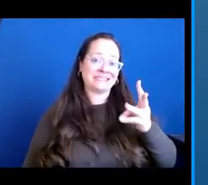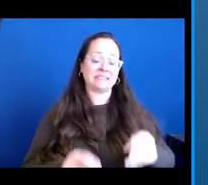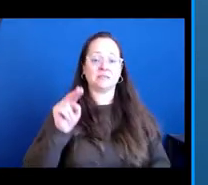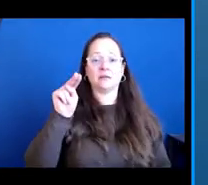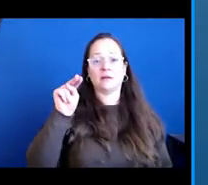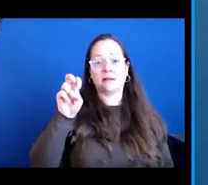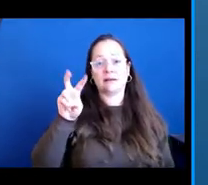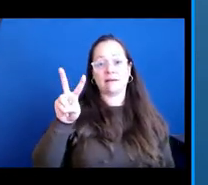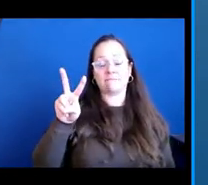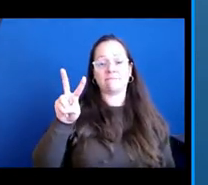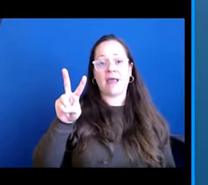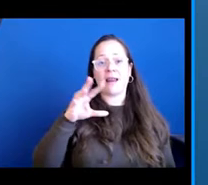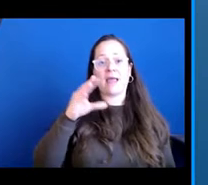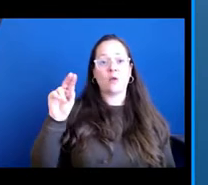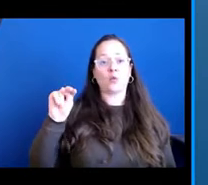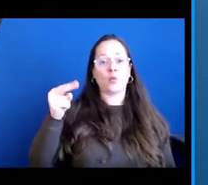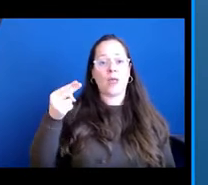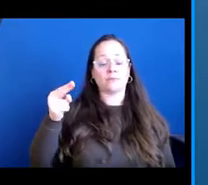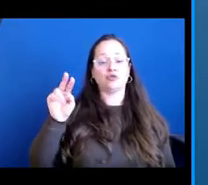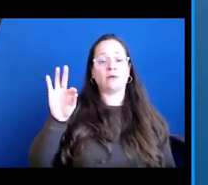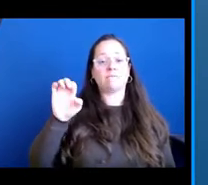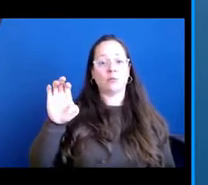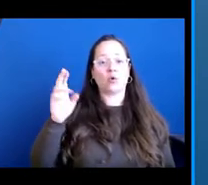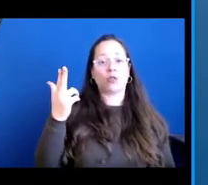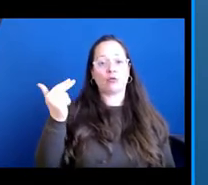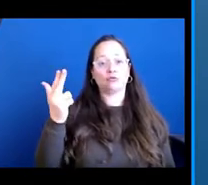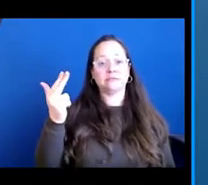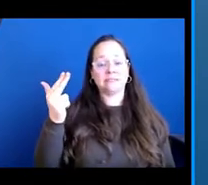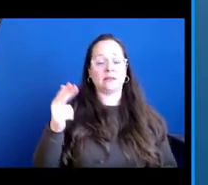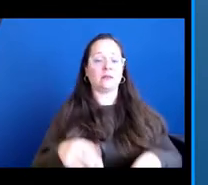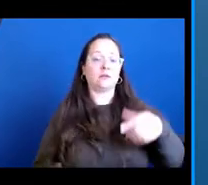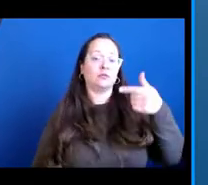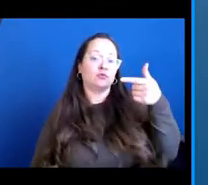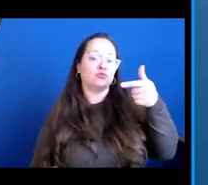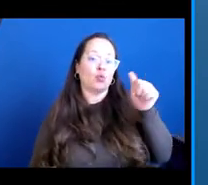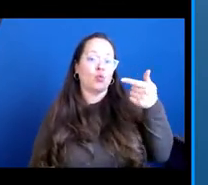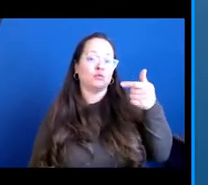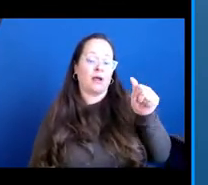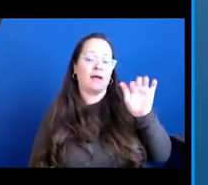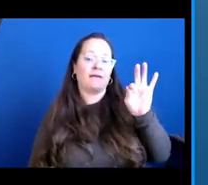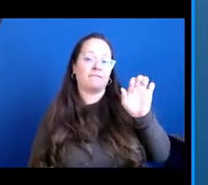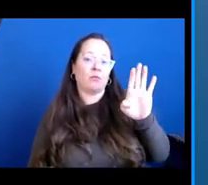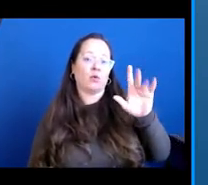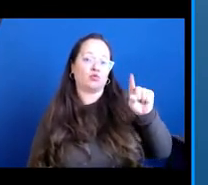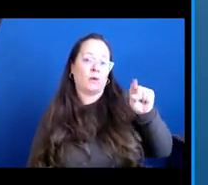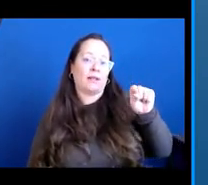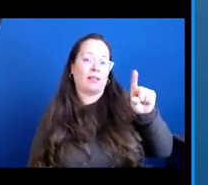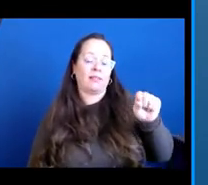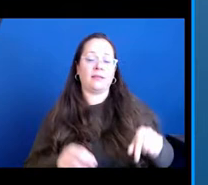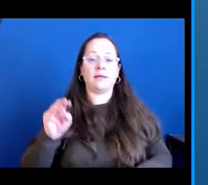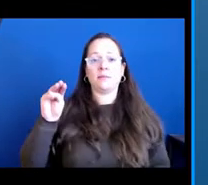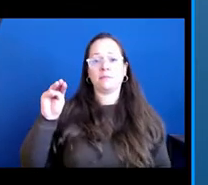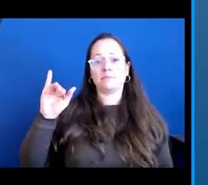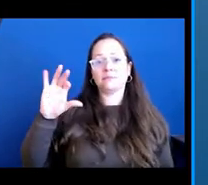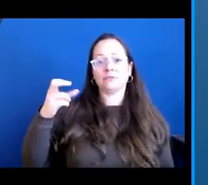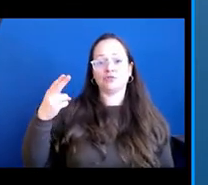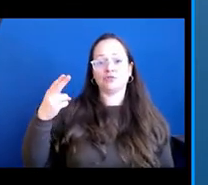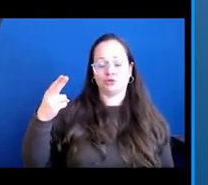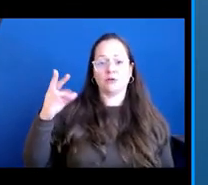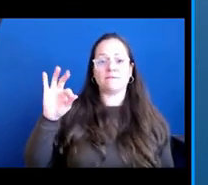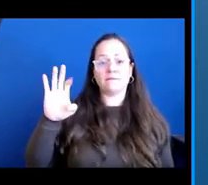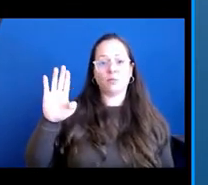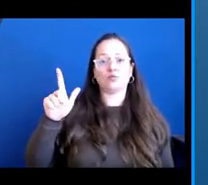on February 13th Georgia on February 20th and Michigan on February 27th